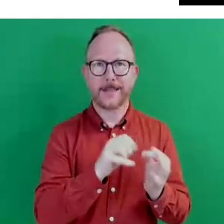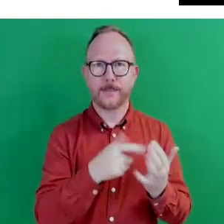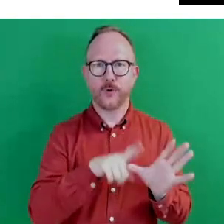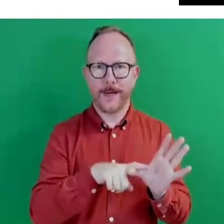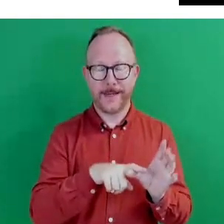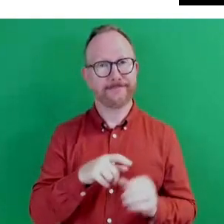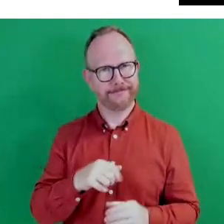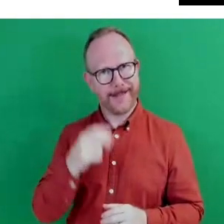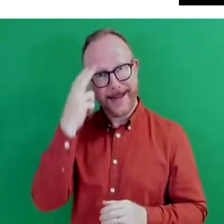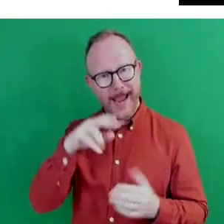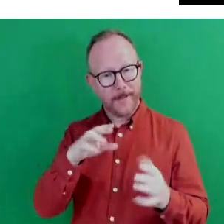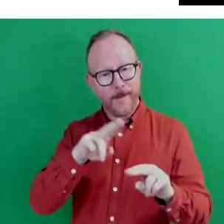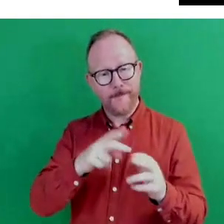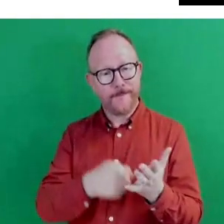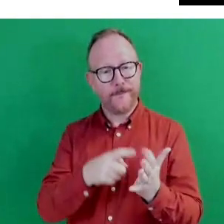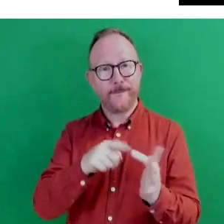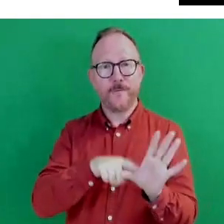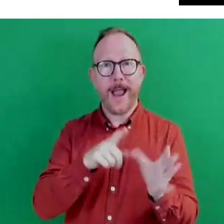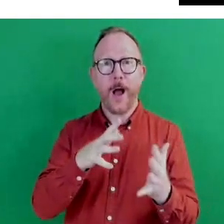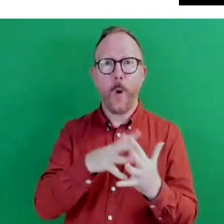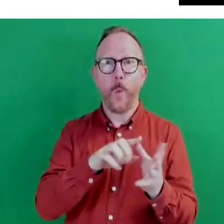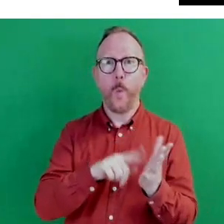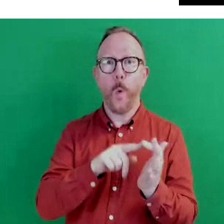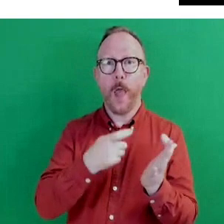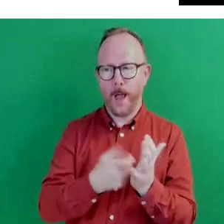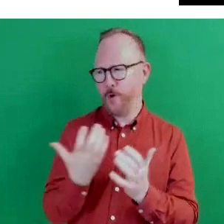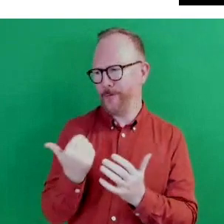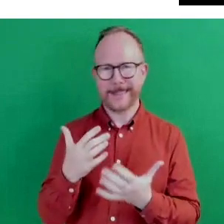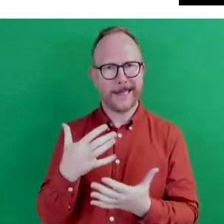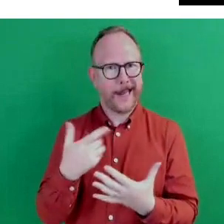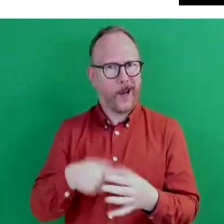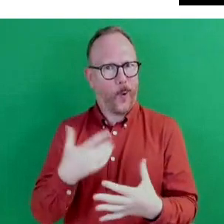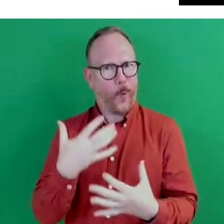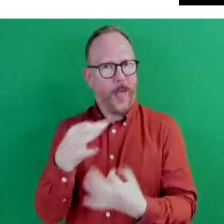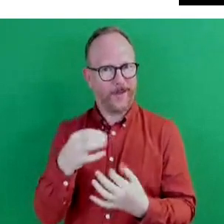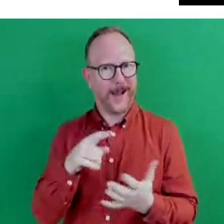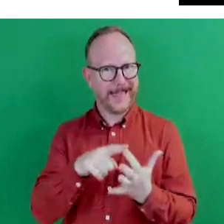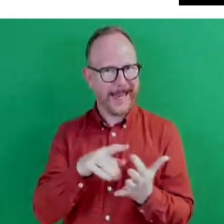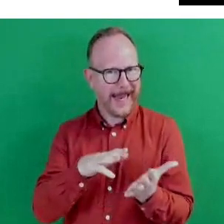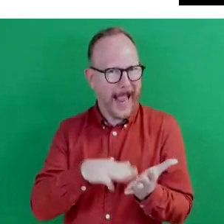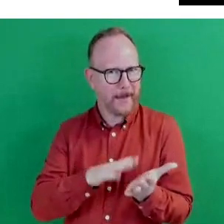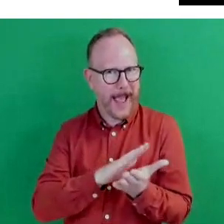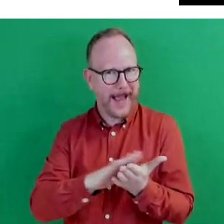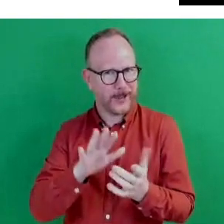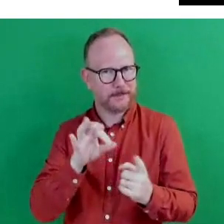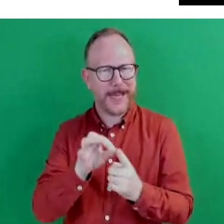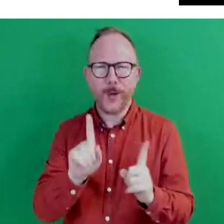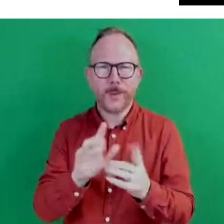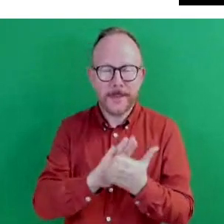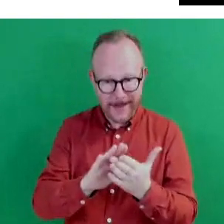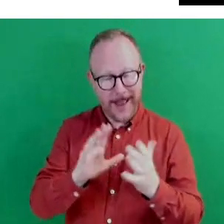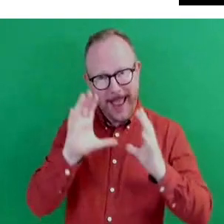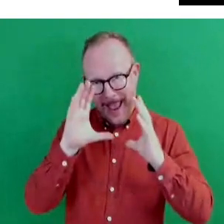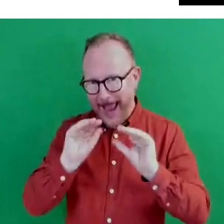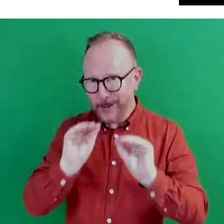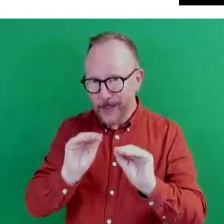Waller, and I have recently qualified as an EMHP. And if you don't know what that is an Education Mental